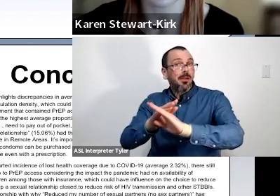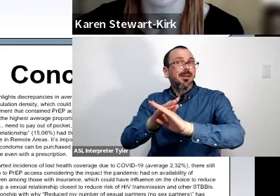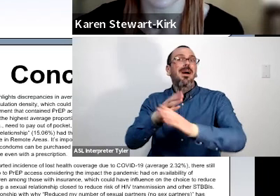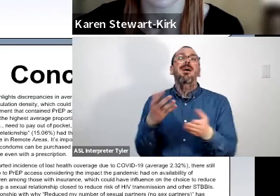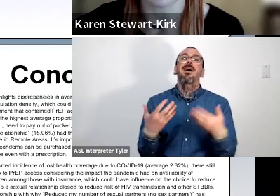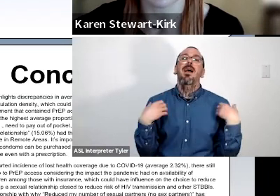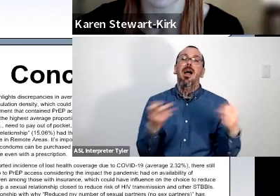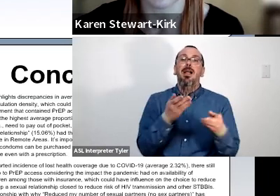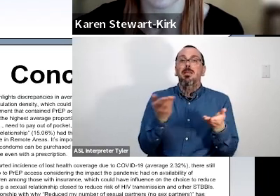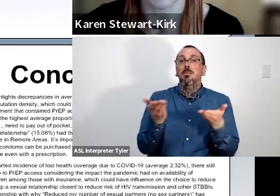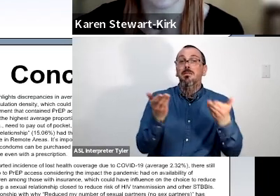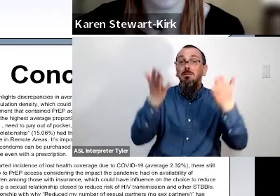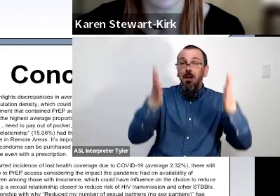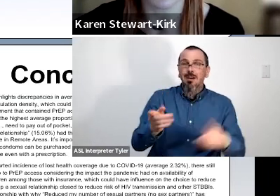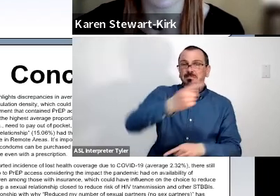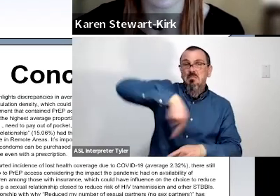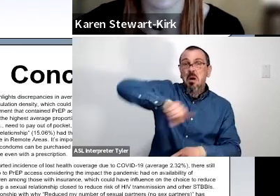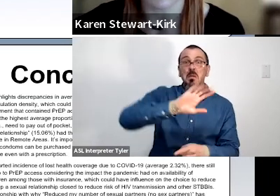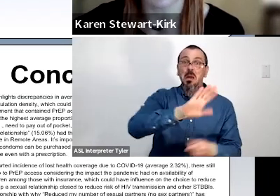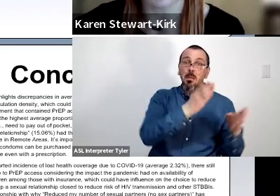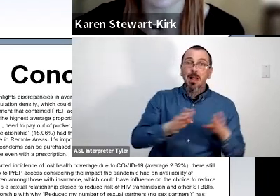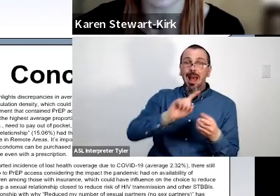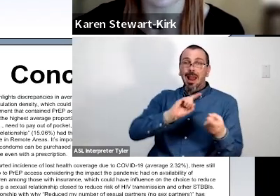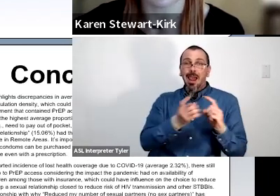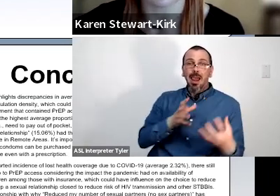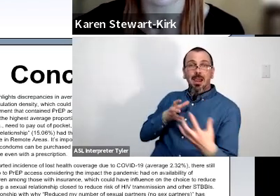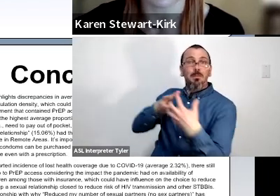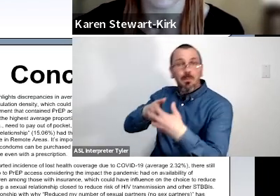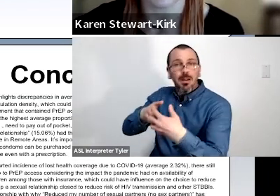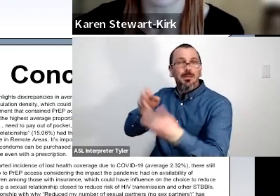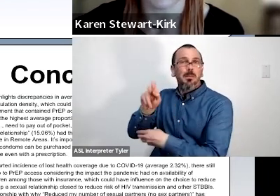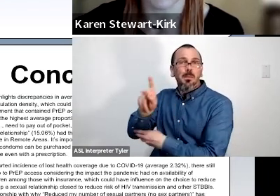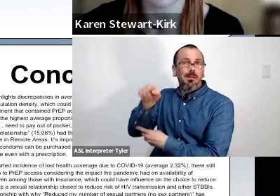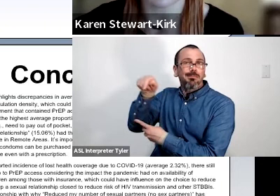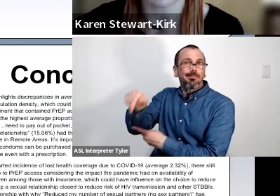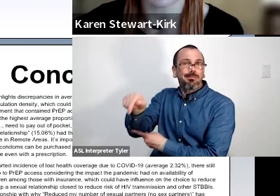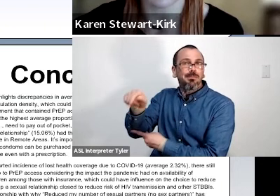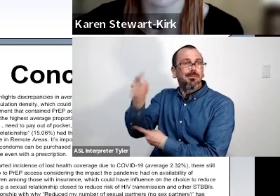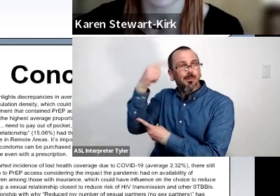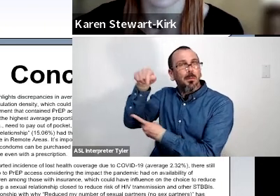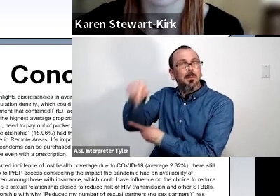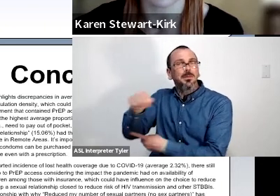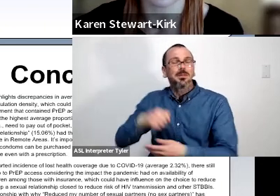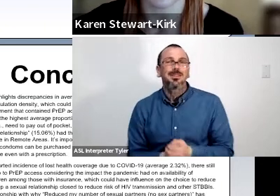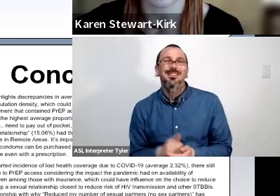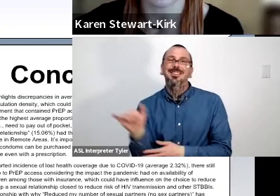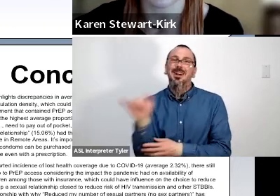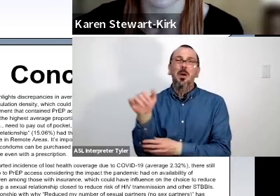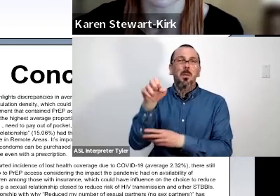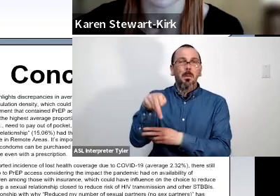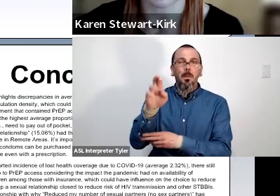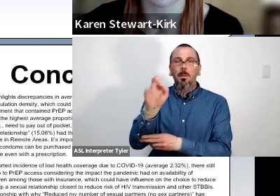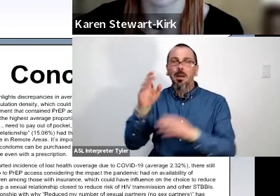risk reduction of HIV transmission. Moreover, policy decisions can be informed from highlighted PrEP access discrepancies regarding PrEP education